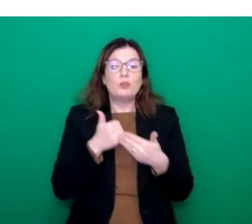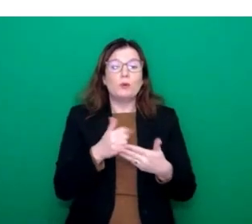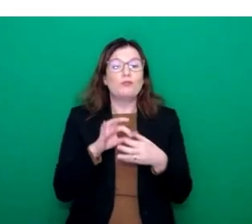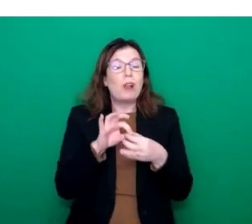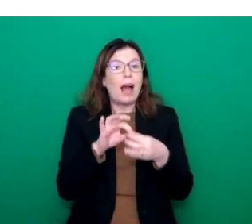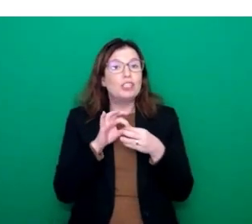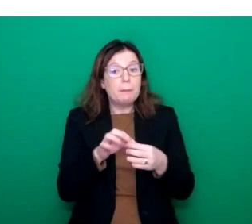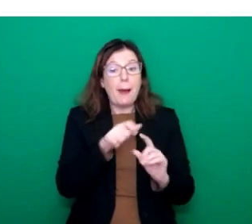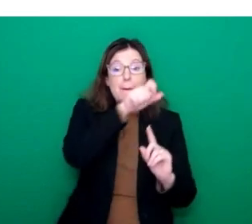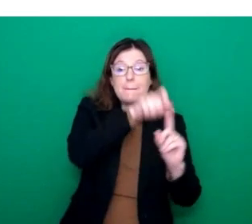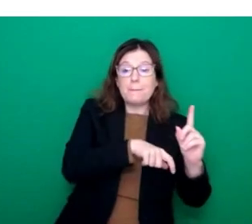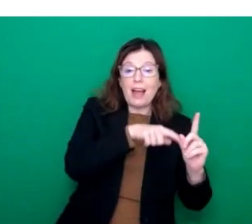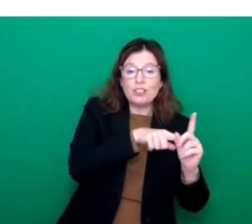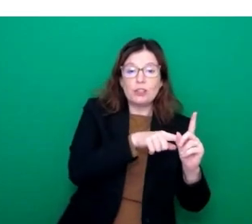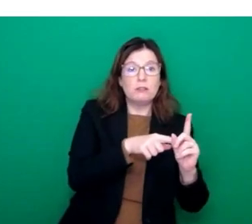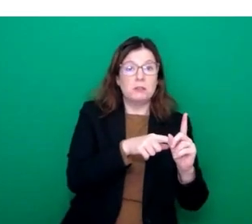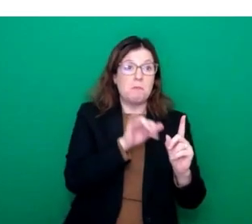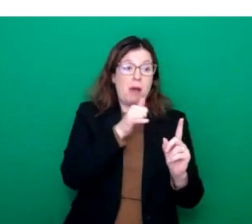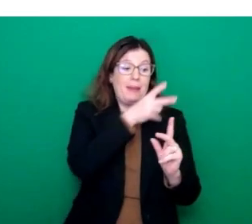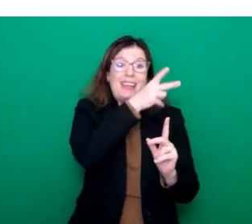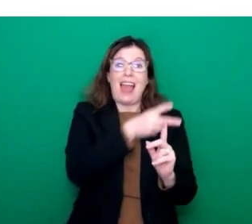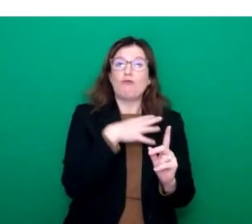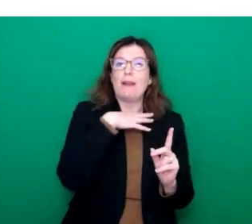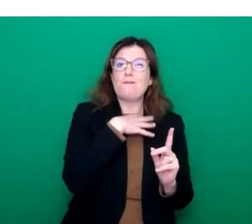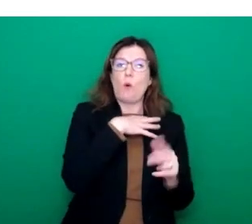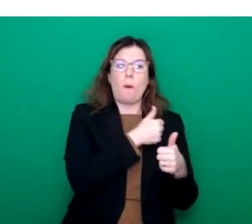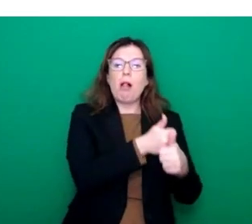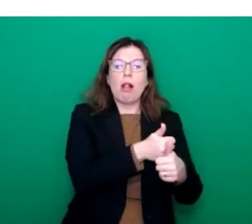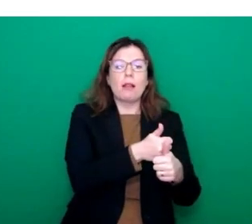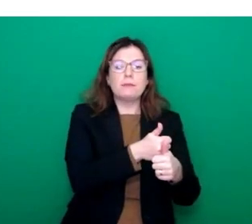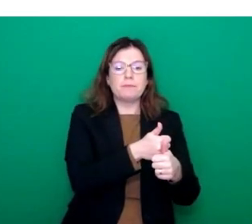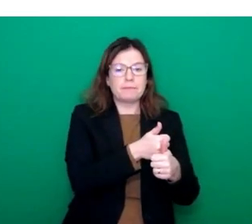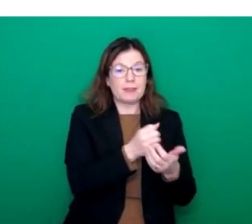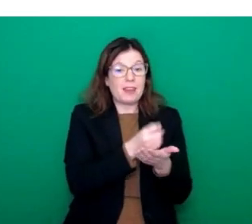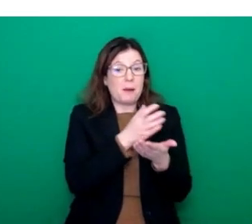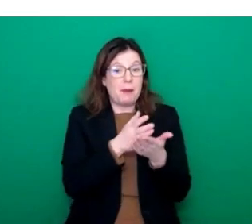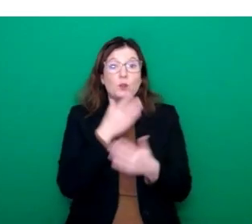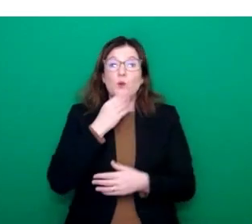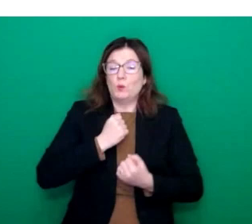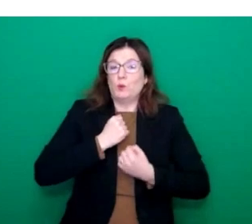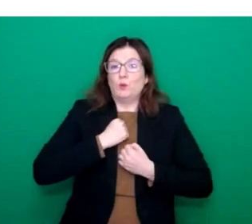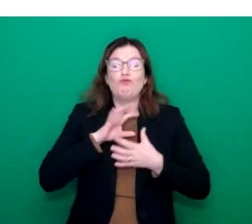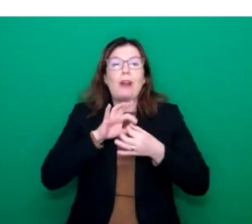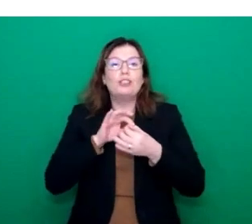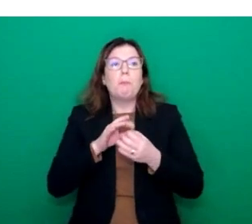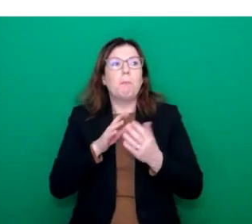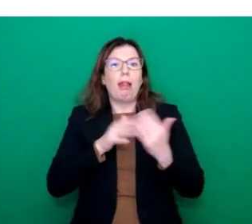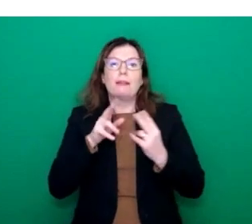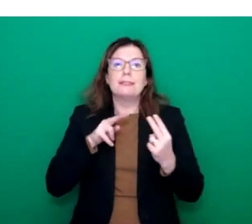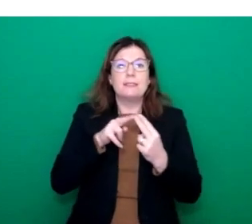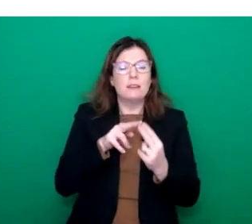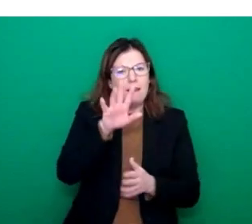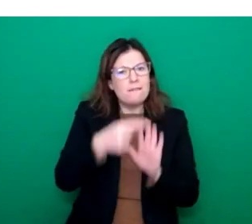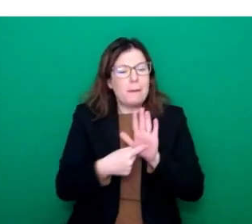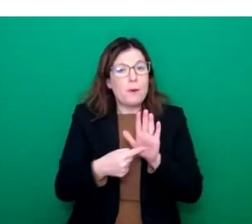the patients and the informal carers through relationship building skills. And we can't forget the informal carers,